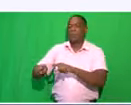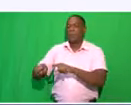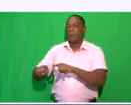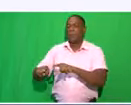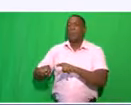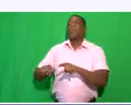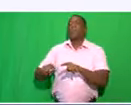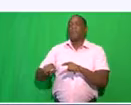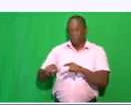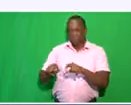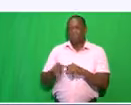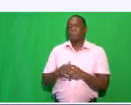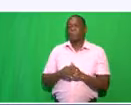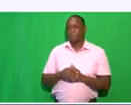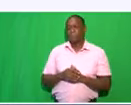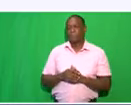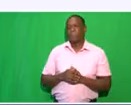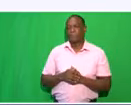period